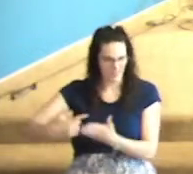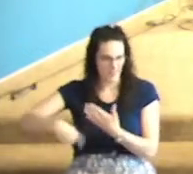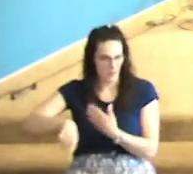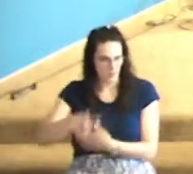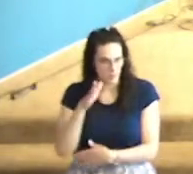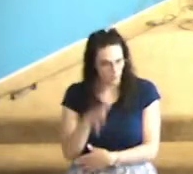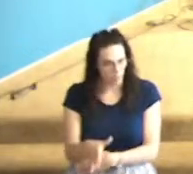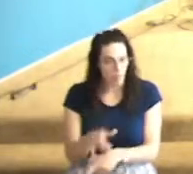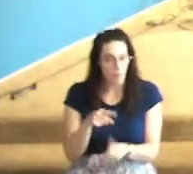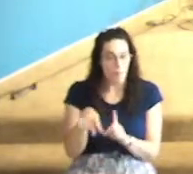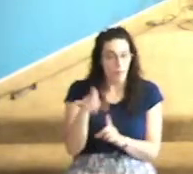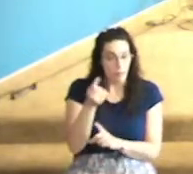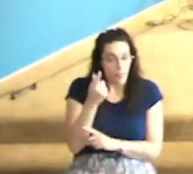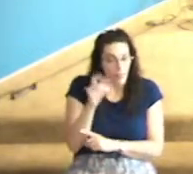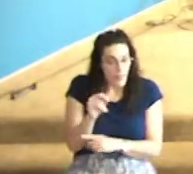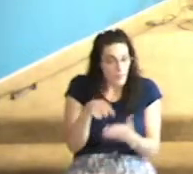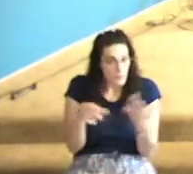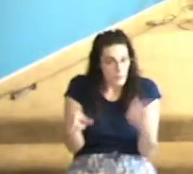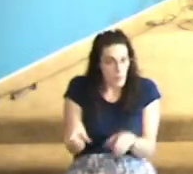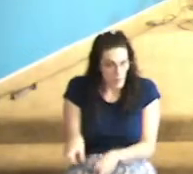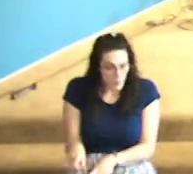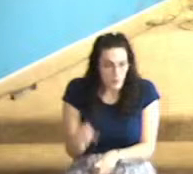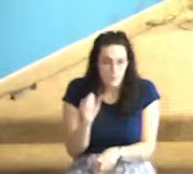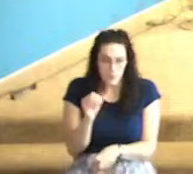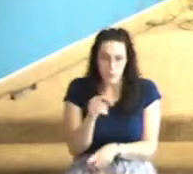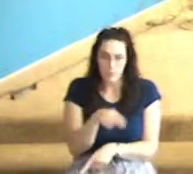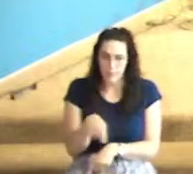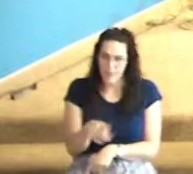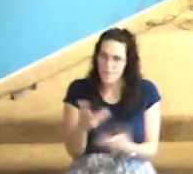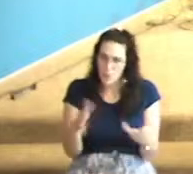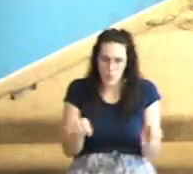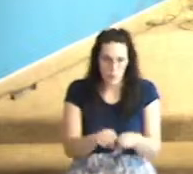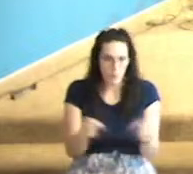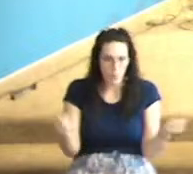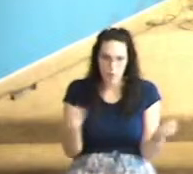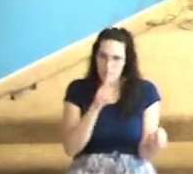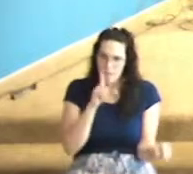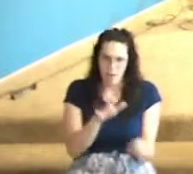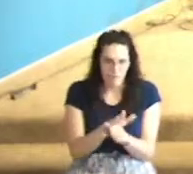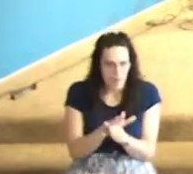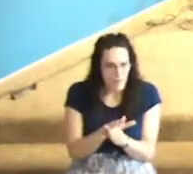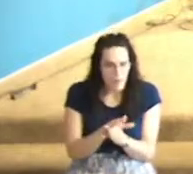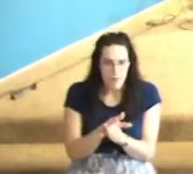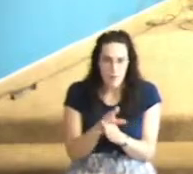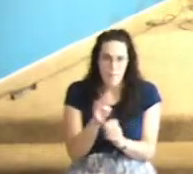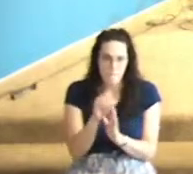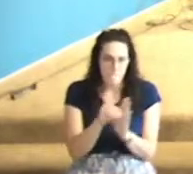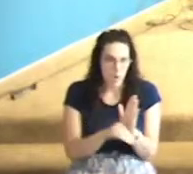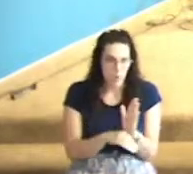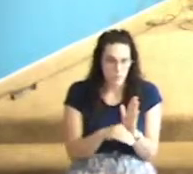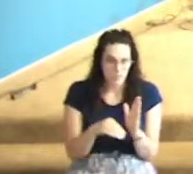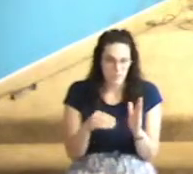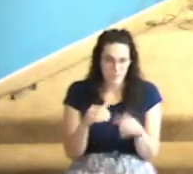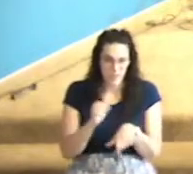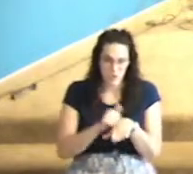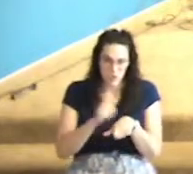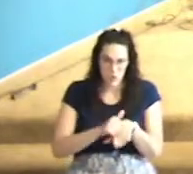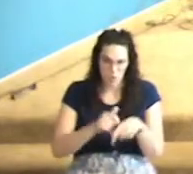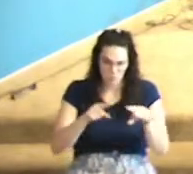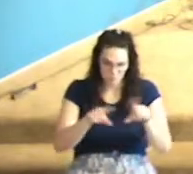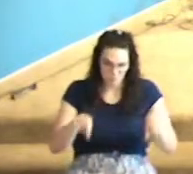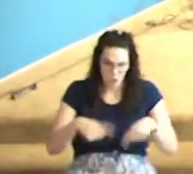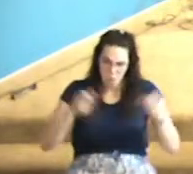next week. But that's what's happening. And so they have broken this covenant. Moses throws the tablets.